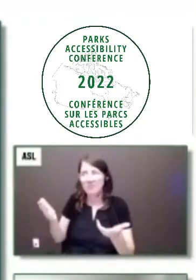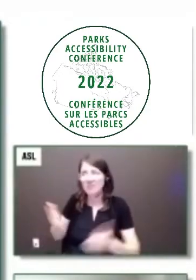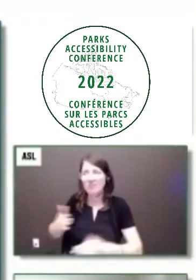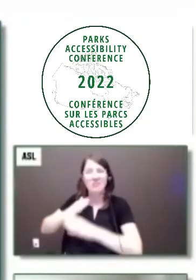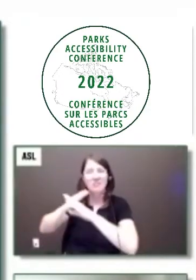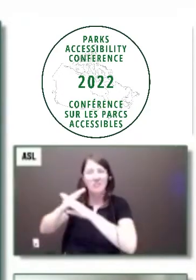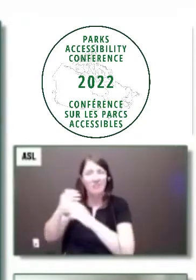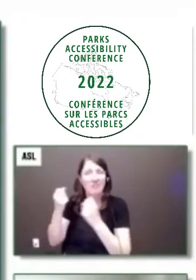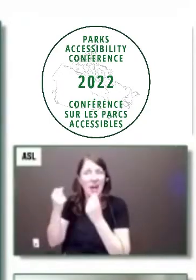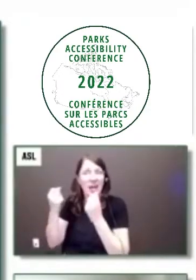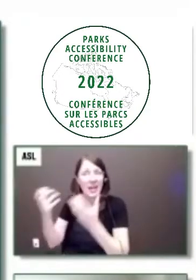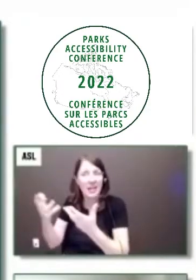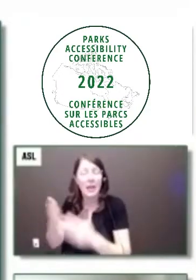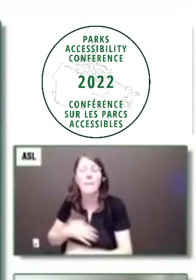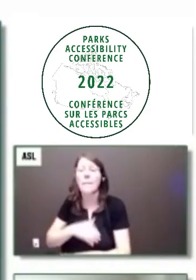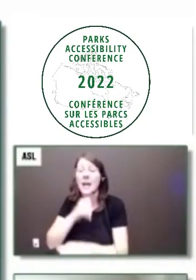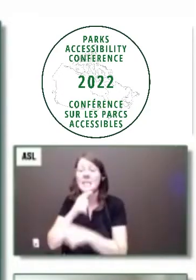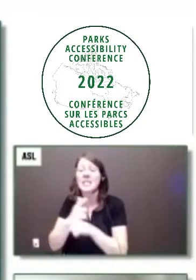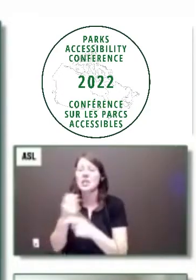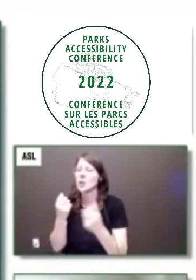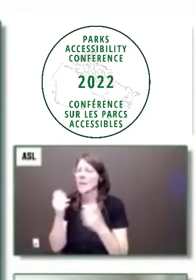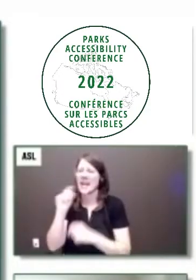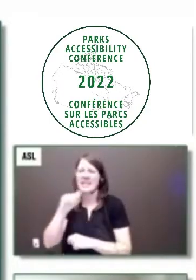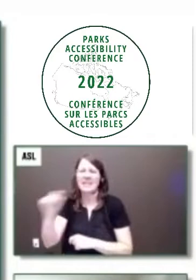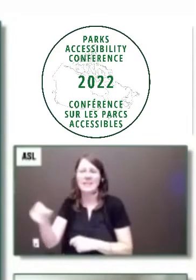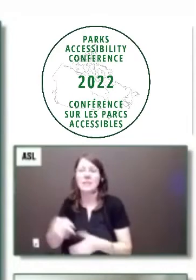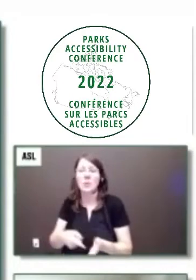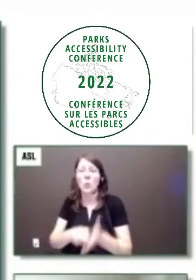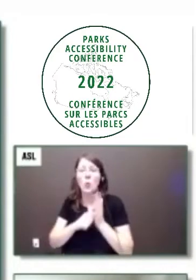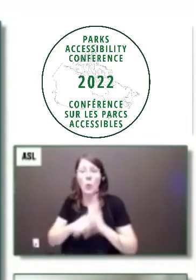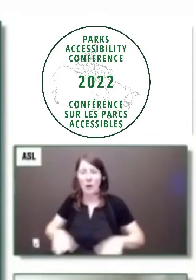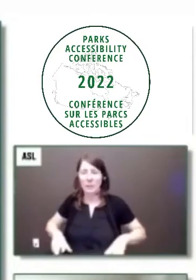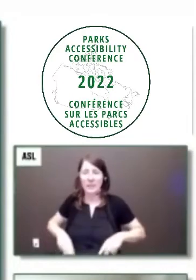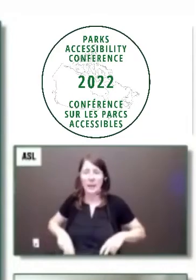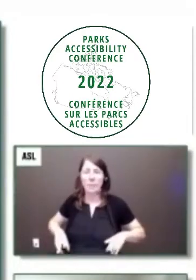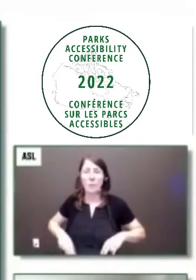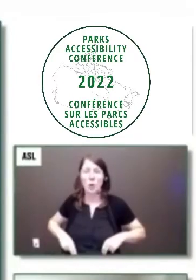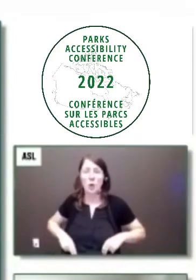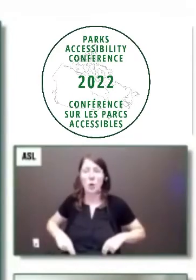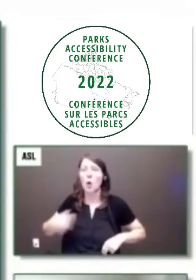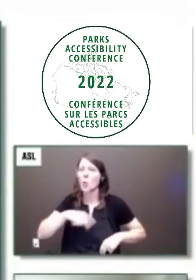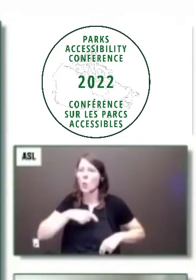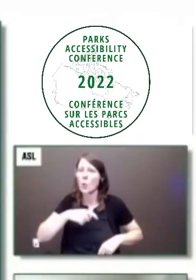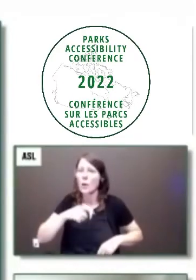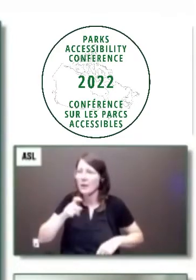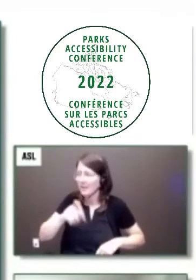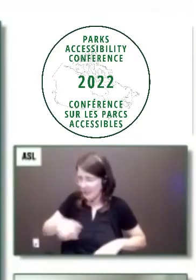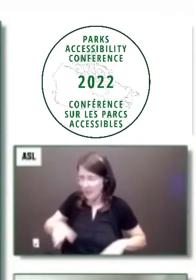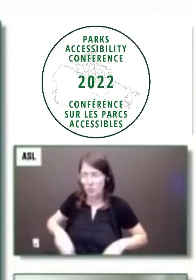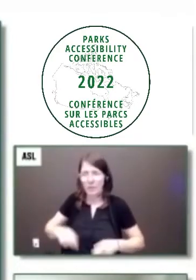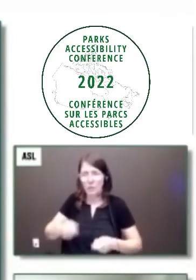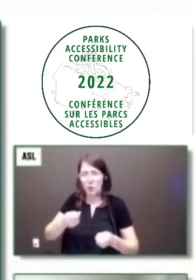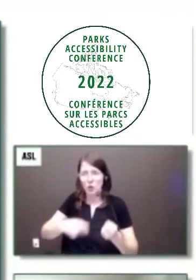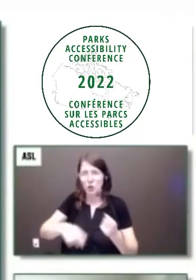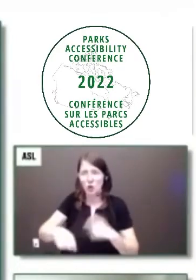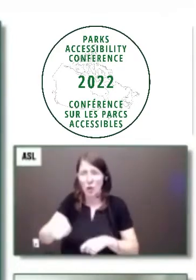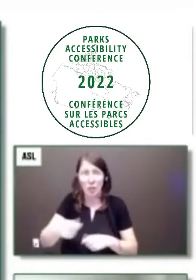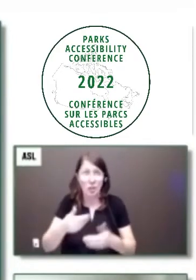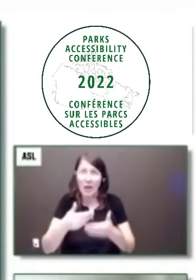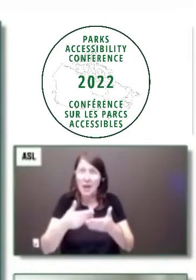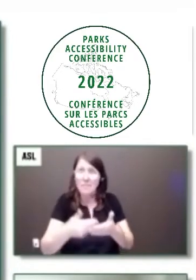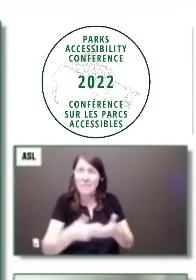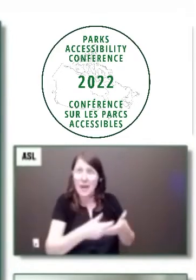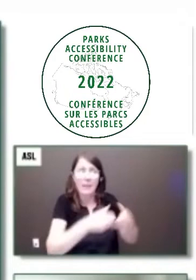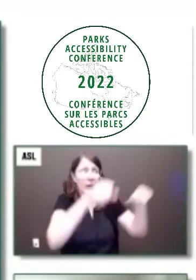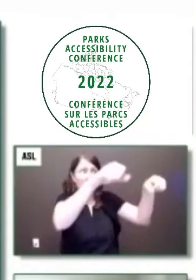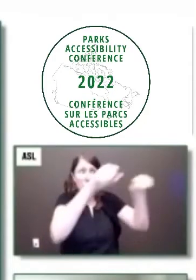others, needs to use a diaper, and we need a place to change her, but she no longer fits on the baby changing table. So our choices are 2. We put her